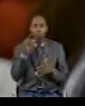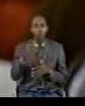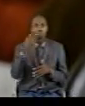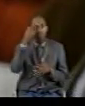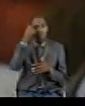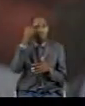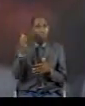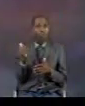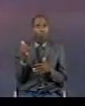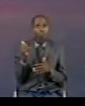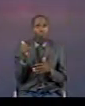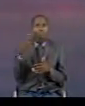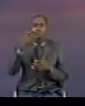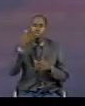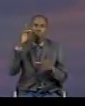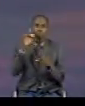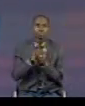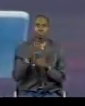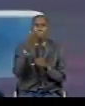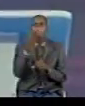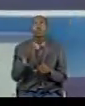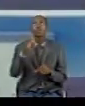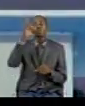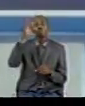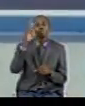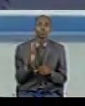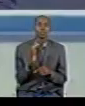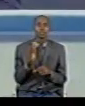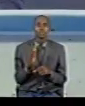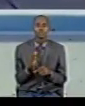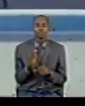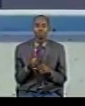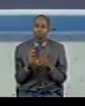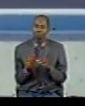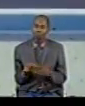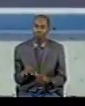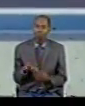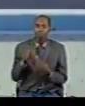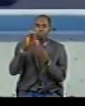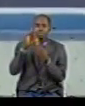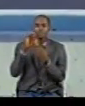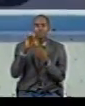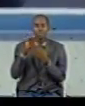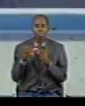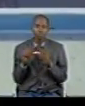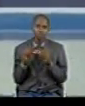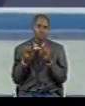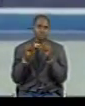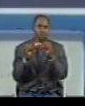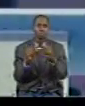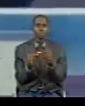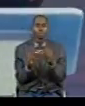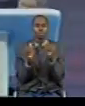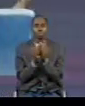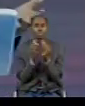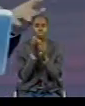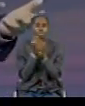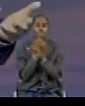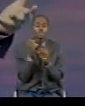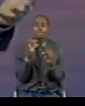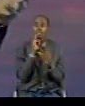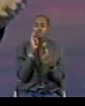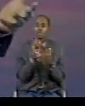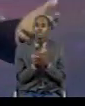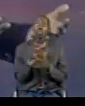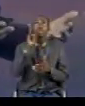the promise of God, peculiar, perpetual, with redemption, is that he will